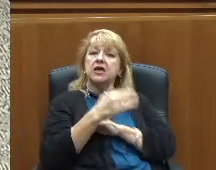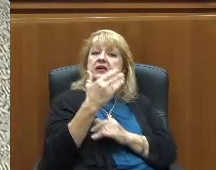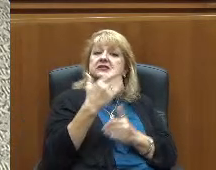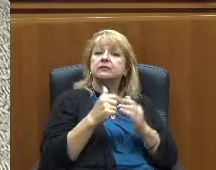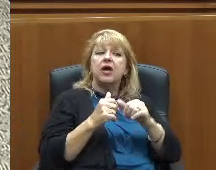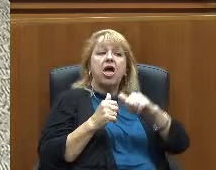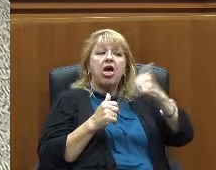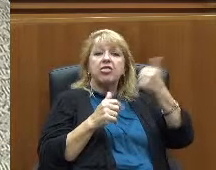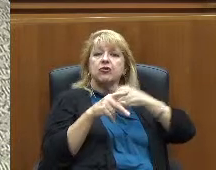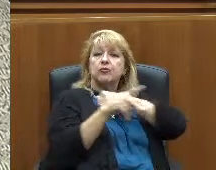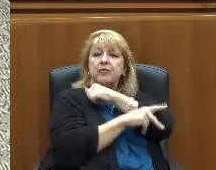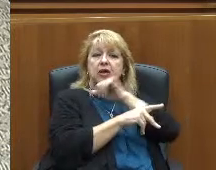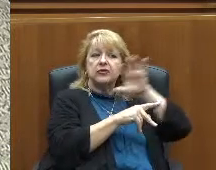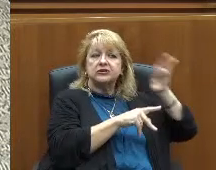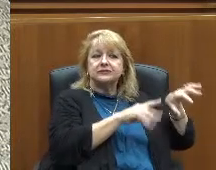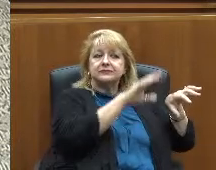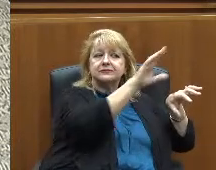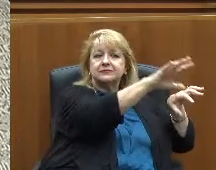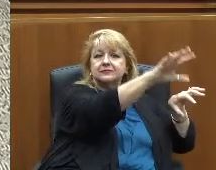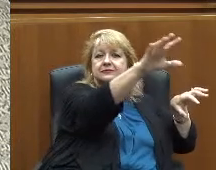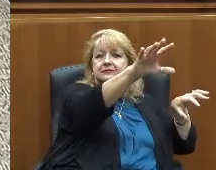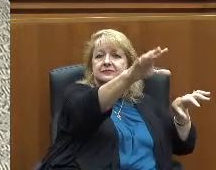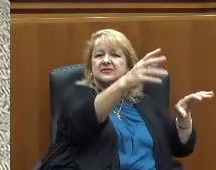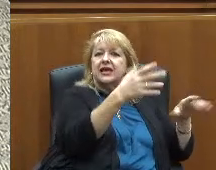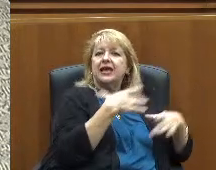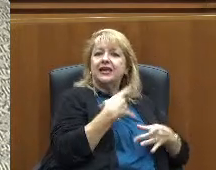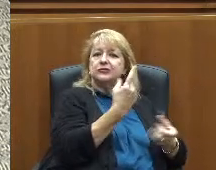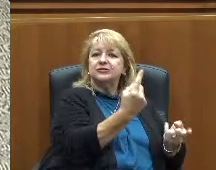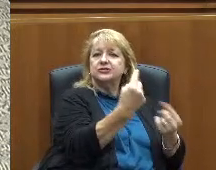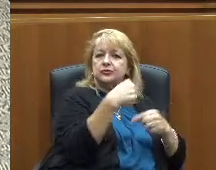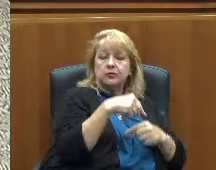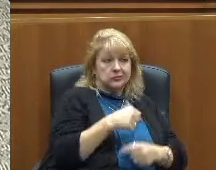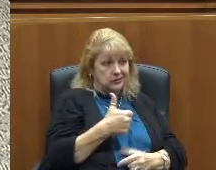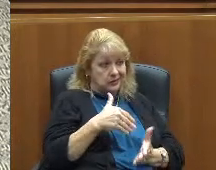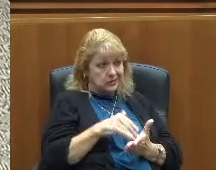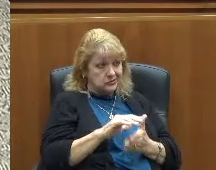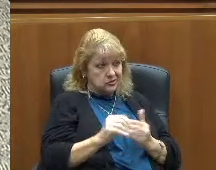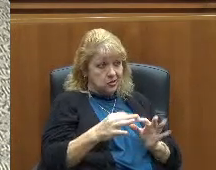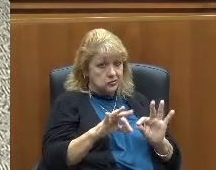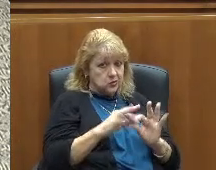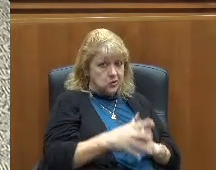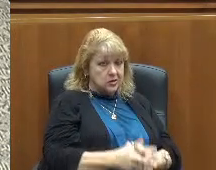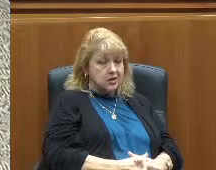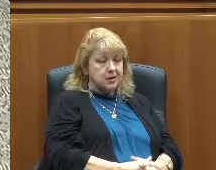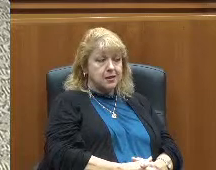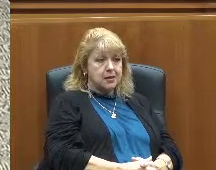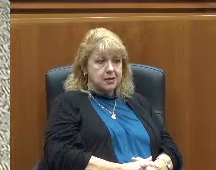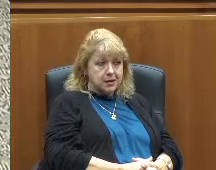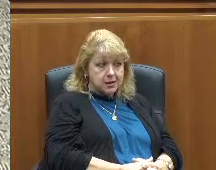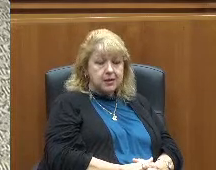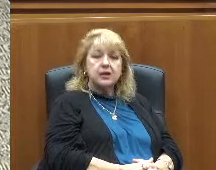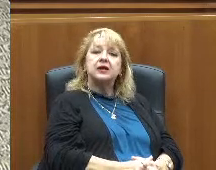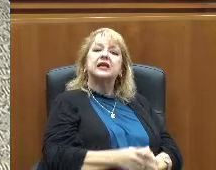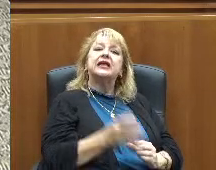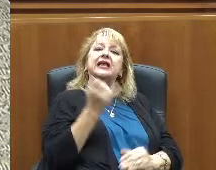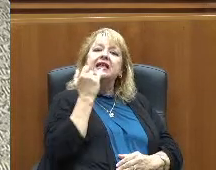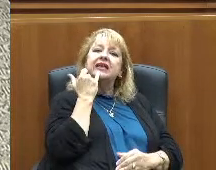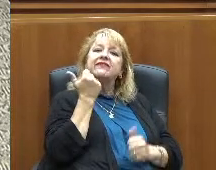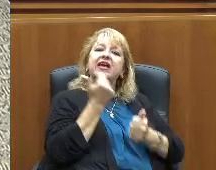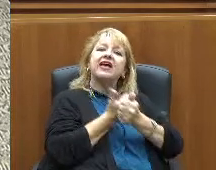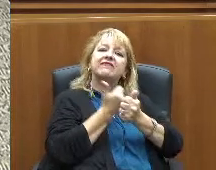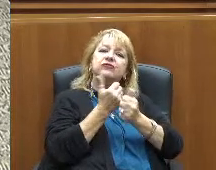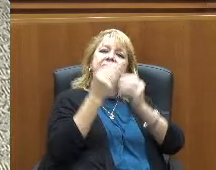from neighboring parishes to come in. And so we know that this will be something that, while if every teacher in this feeder system